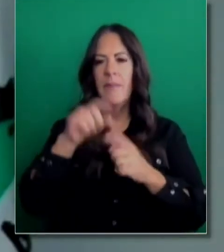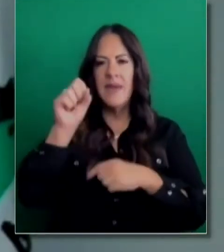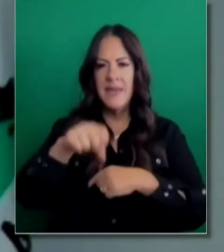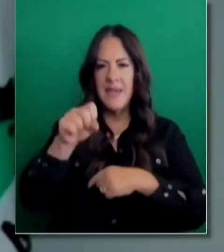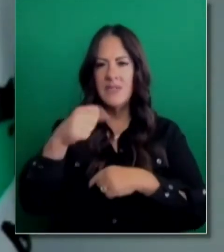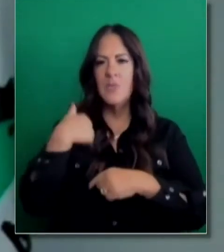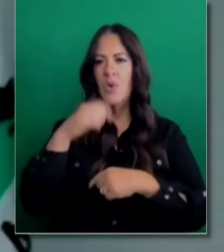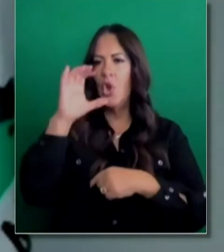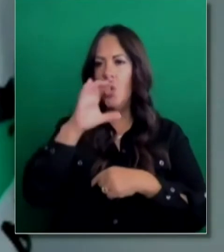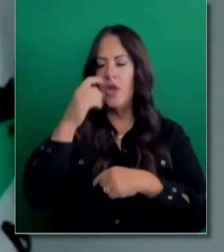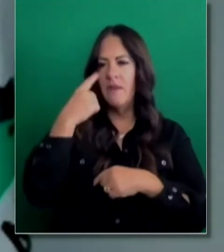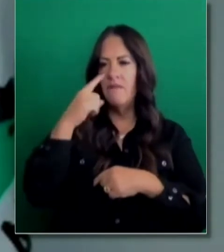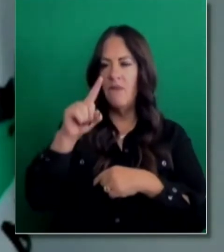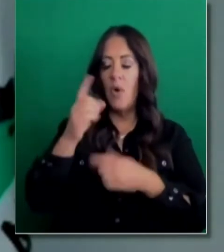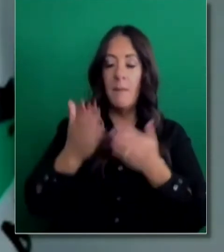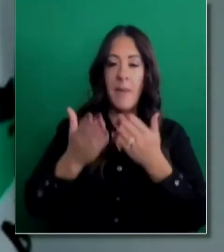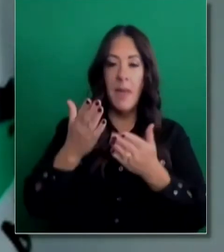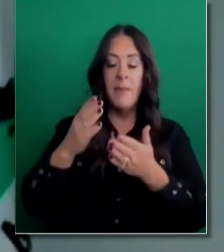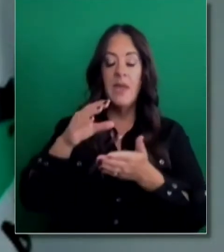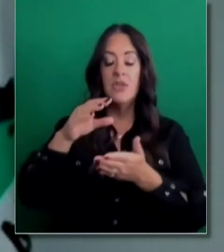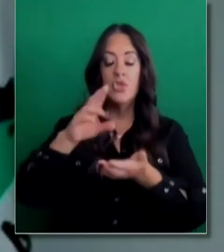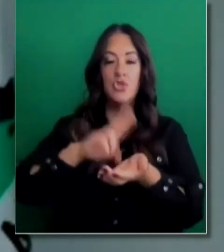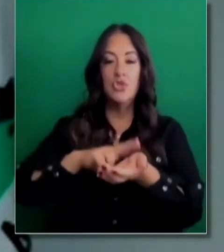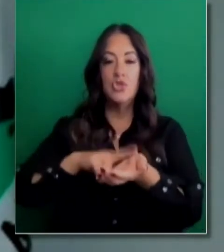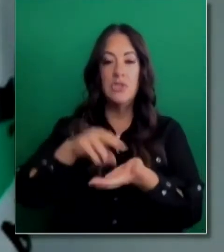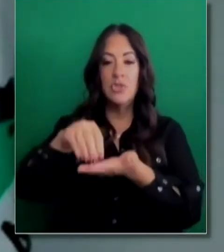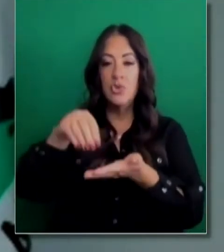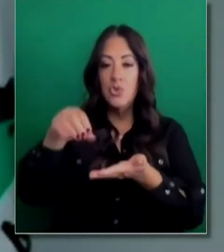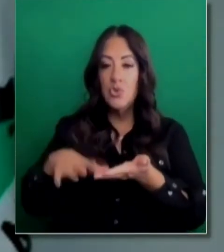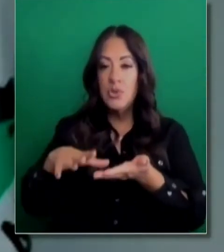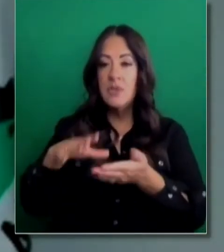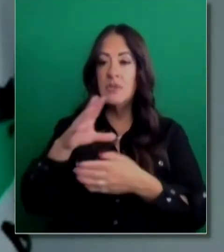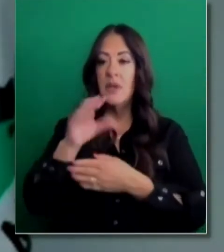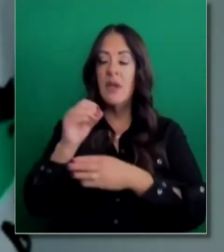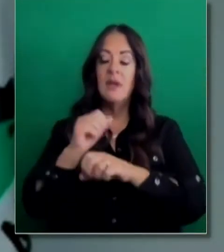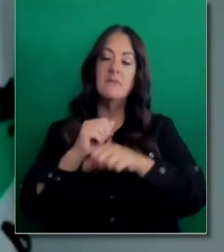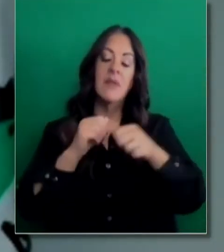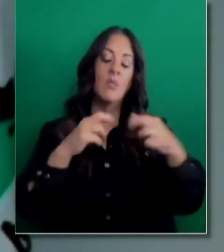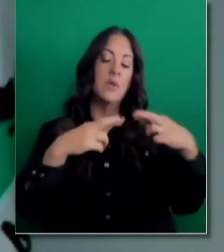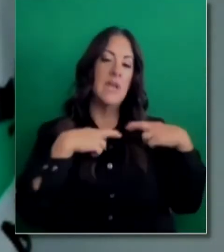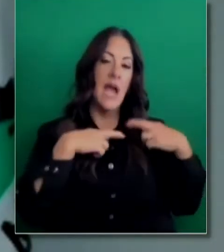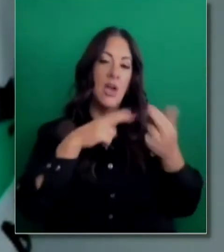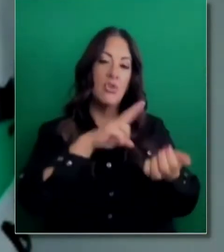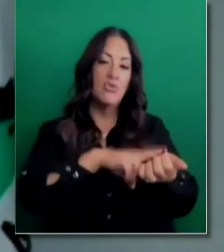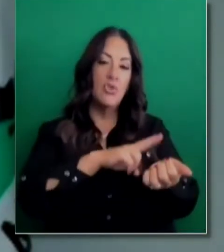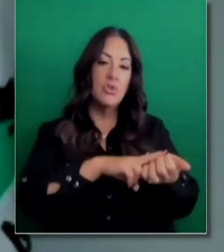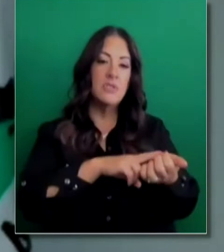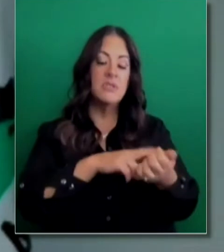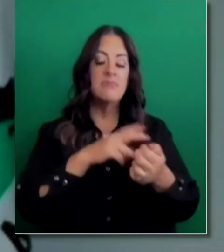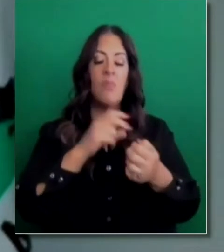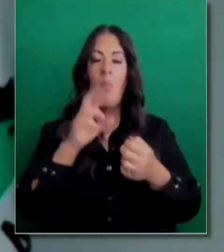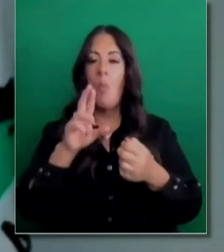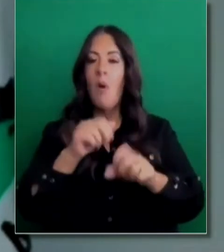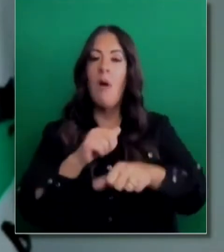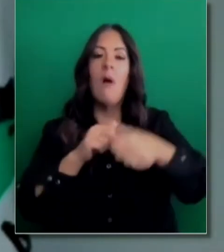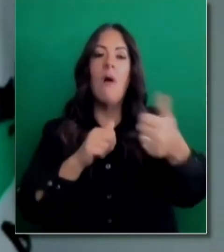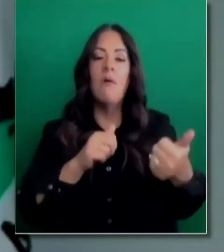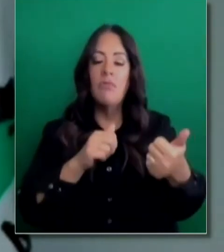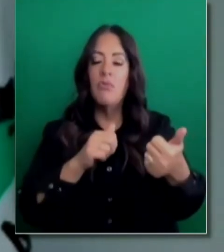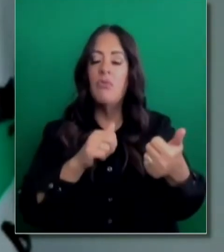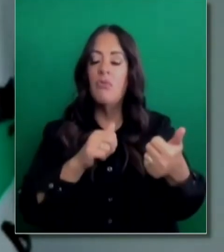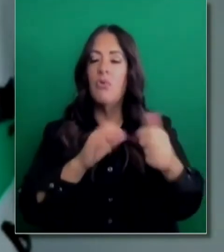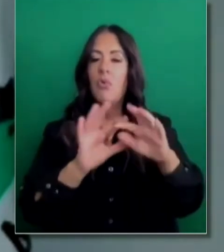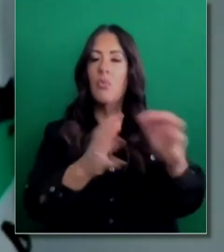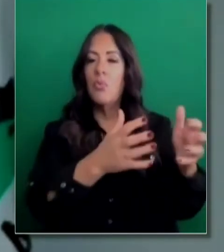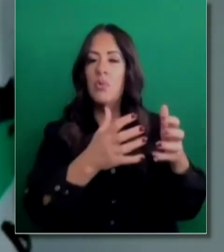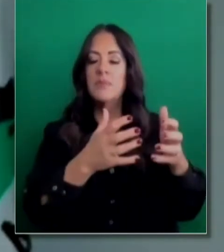of our nursing students, as well as other folks, some retired nurses, others who have been out